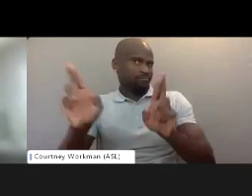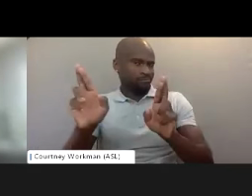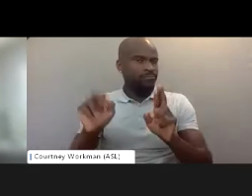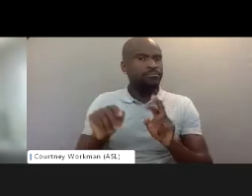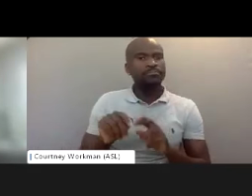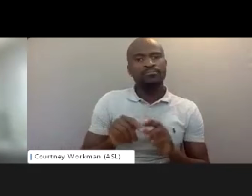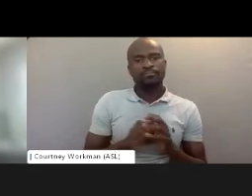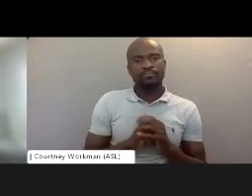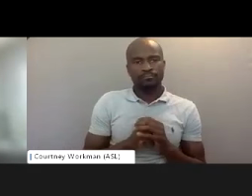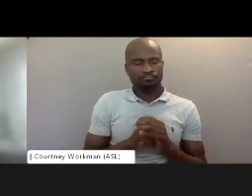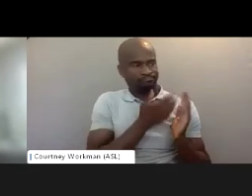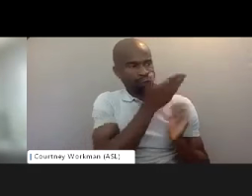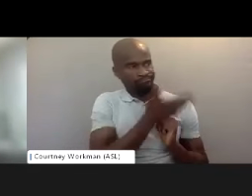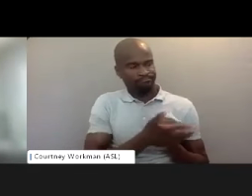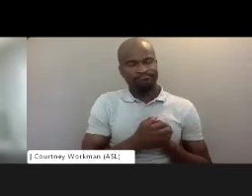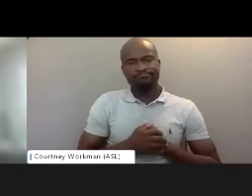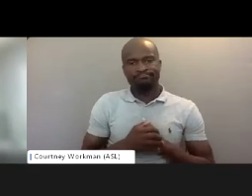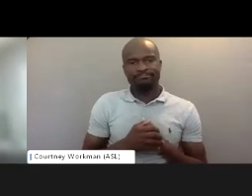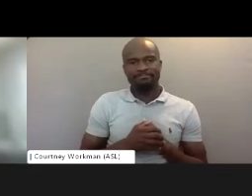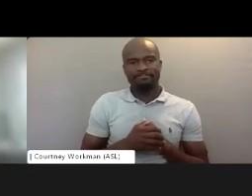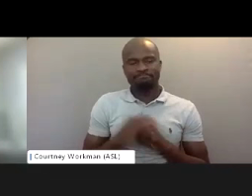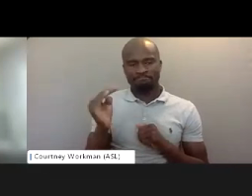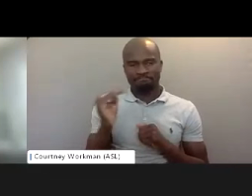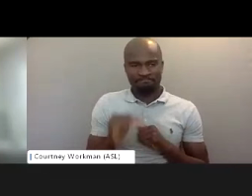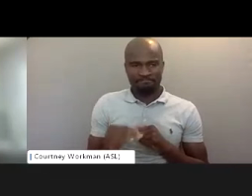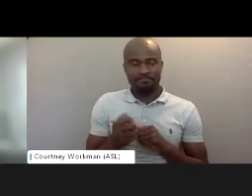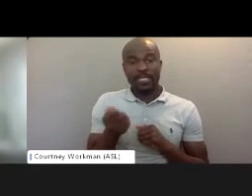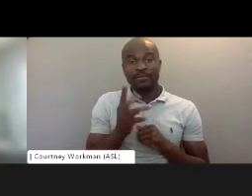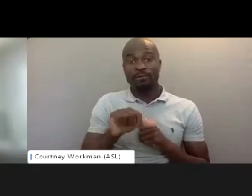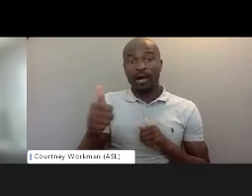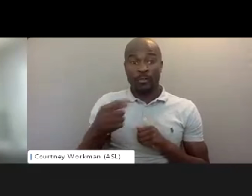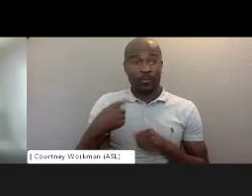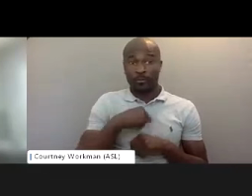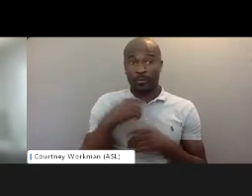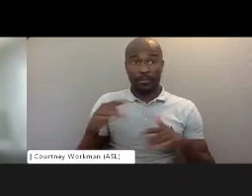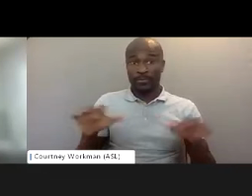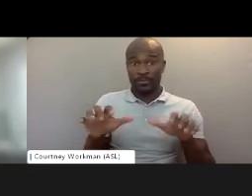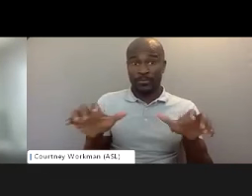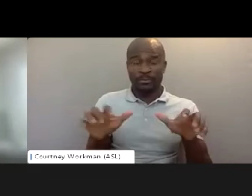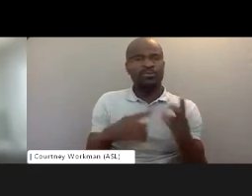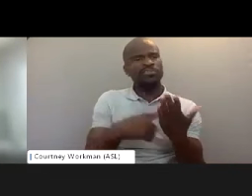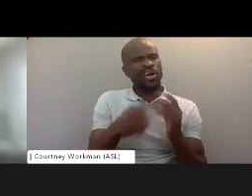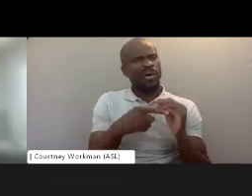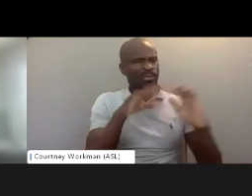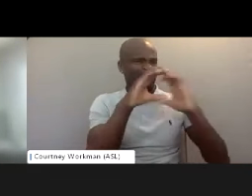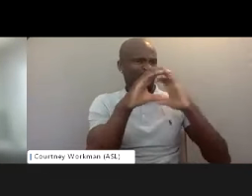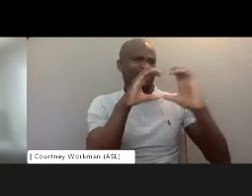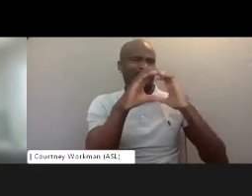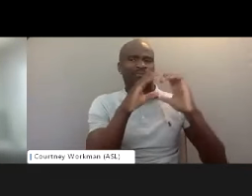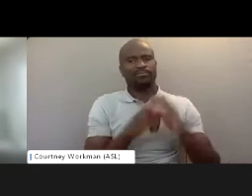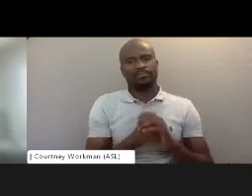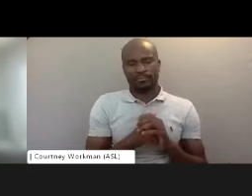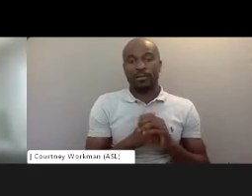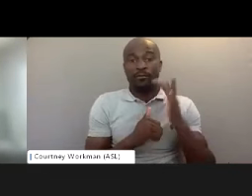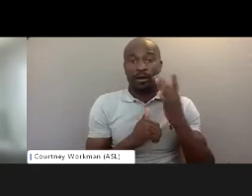health. Next slide. Couple of other things that we do is really talk about communication. We want to make sure that